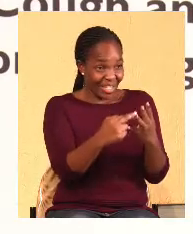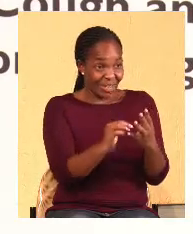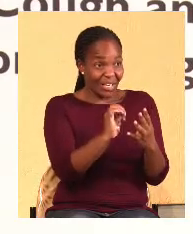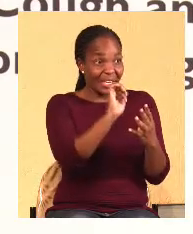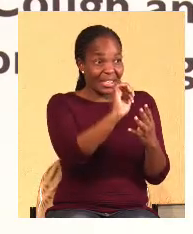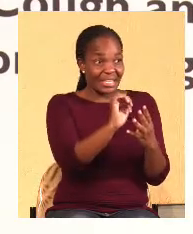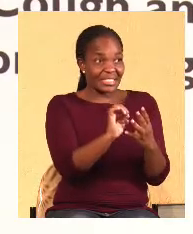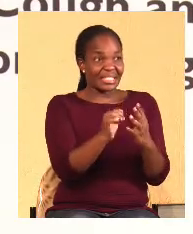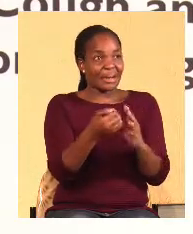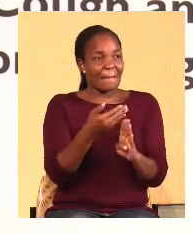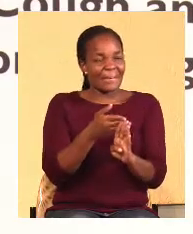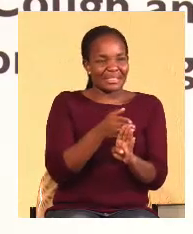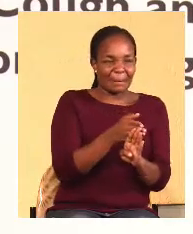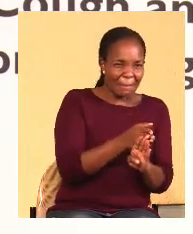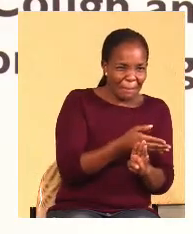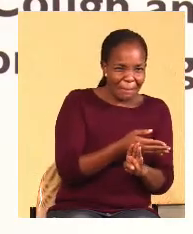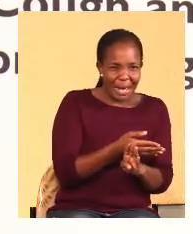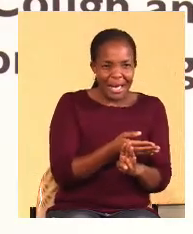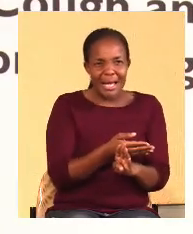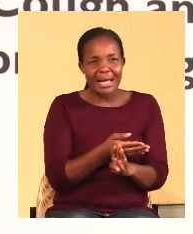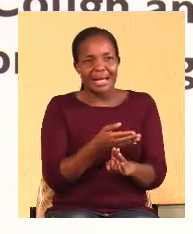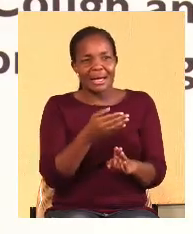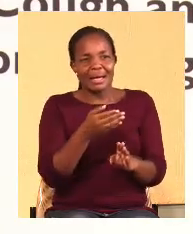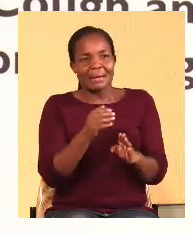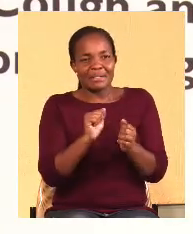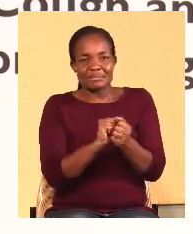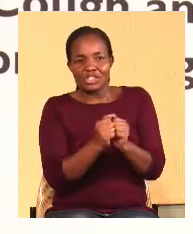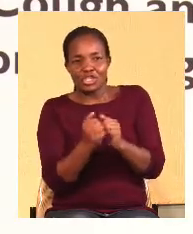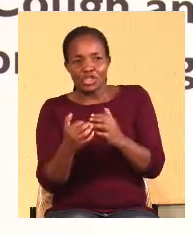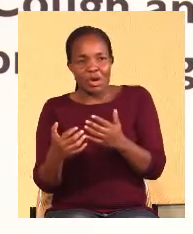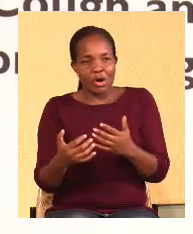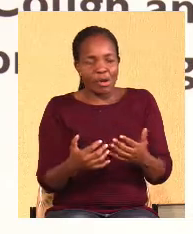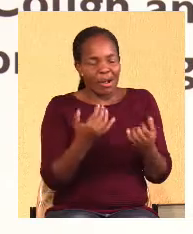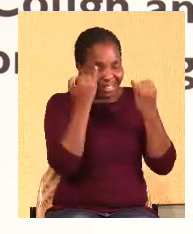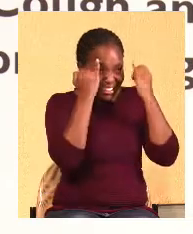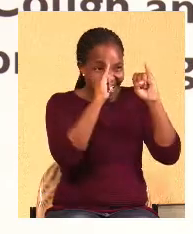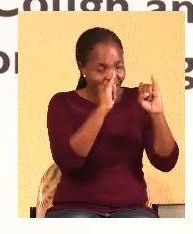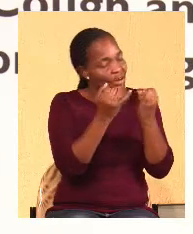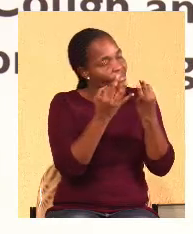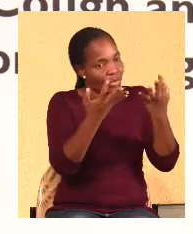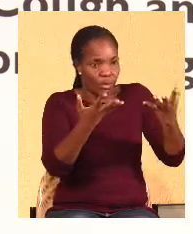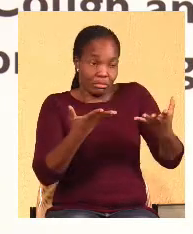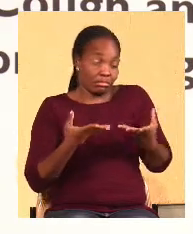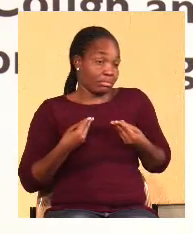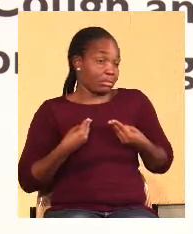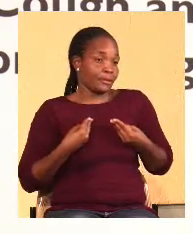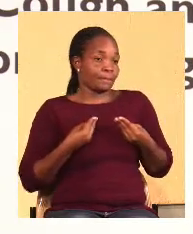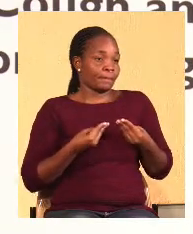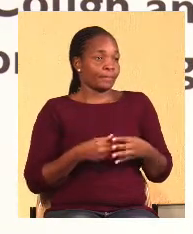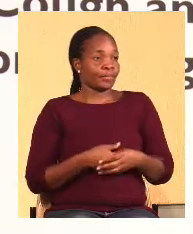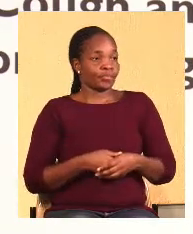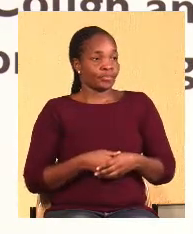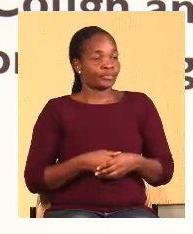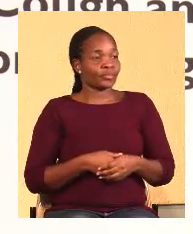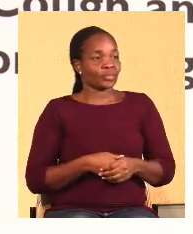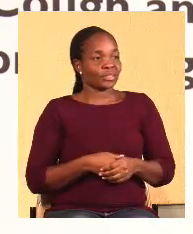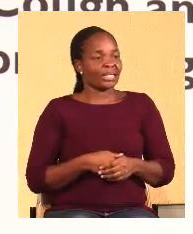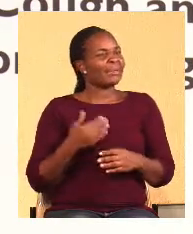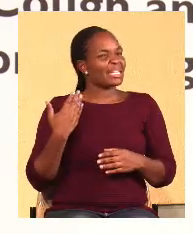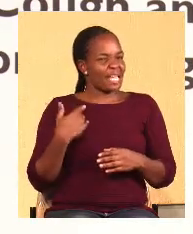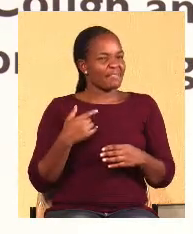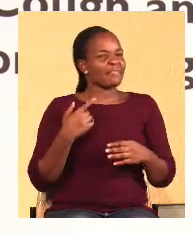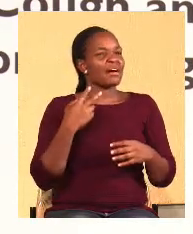it, but it's not something new, it exists. And if members of the public, and I know that, for example, there's been some concerns about